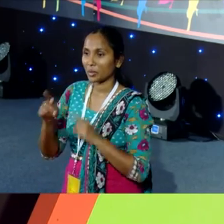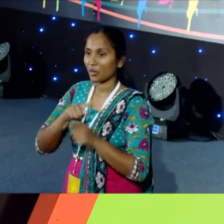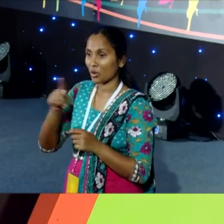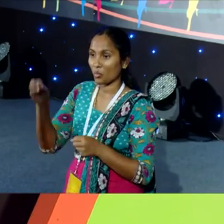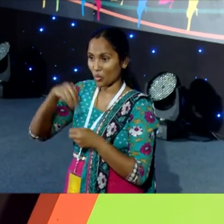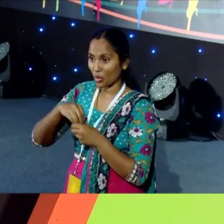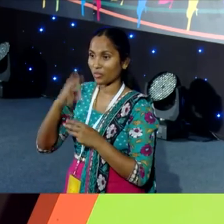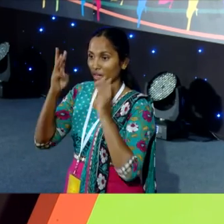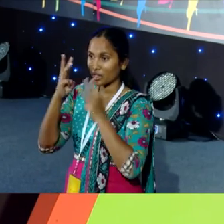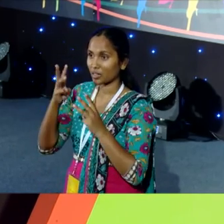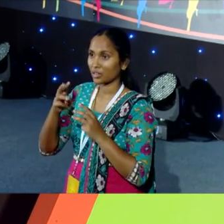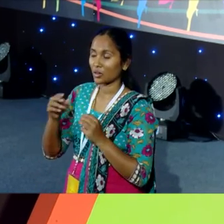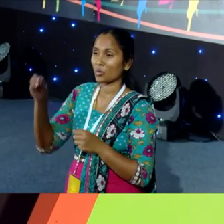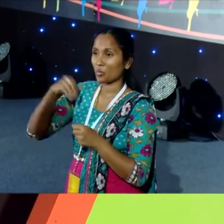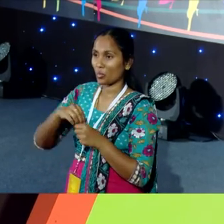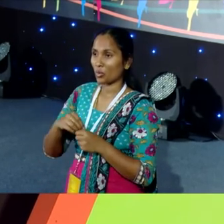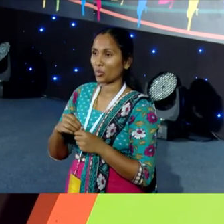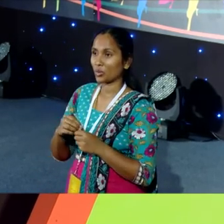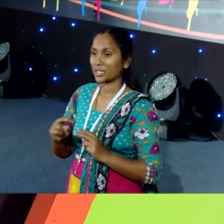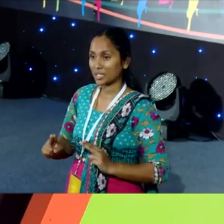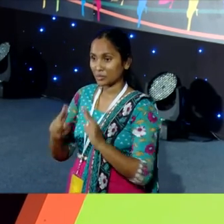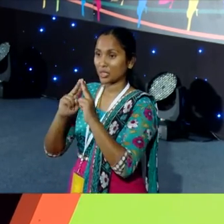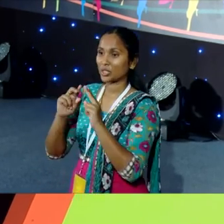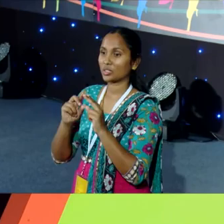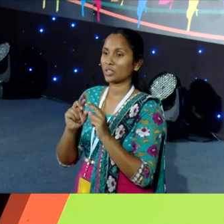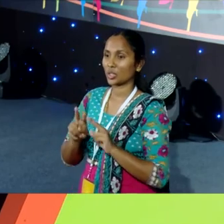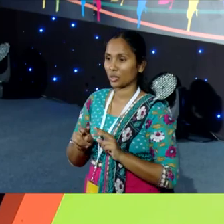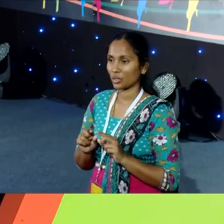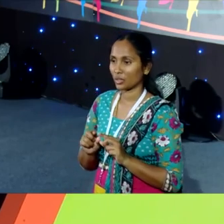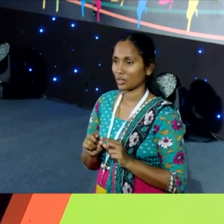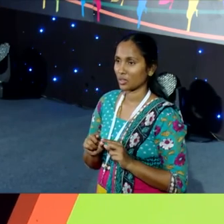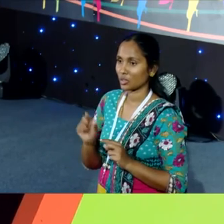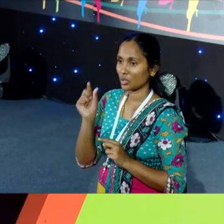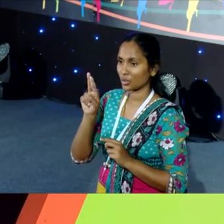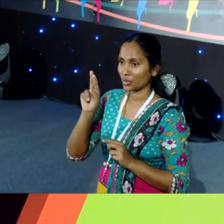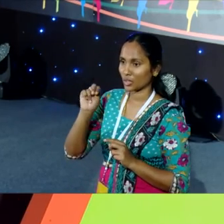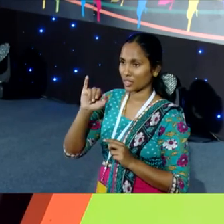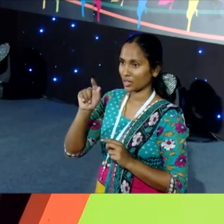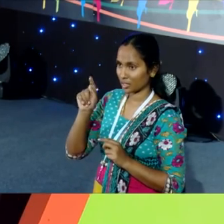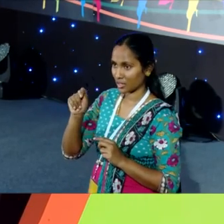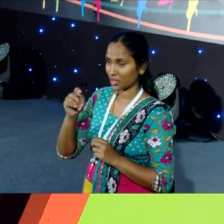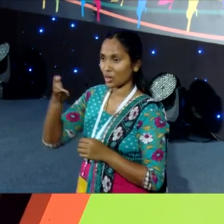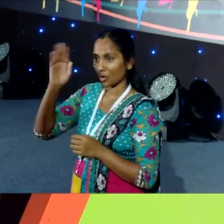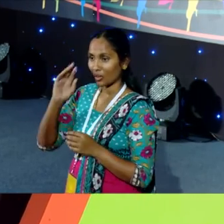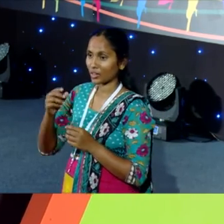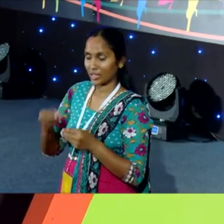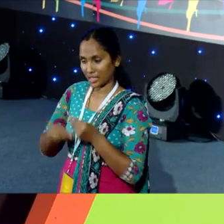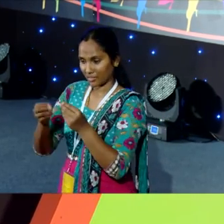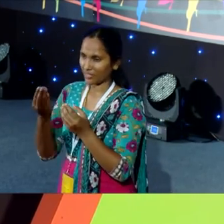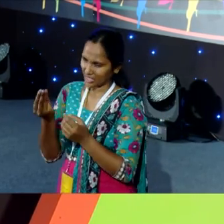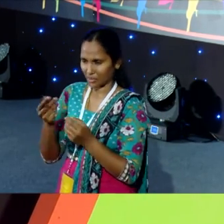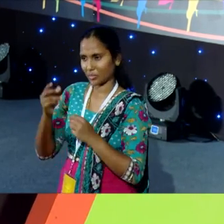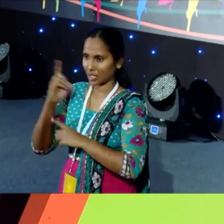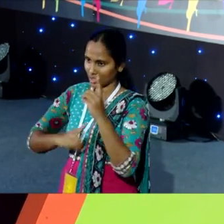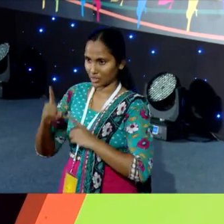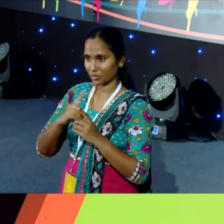all of you are so special and unique in each of your ways because if God has given you some kind of disability, He has also